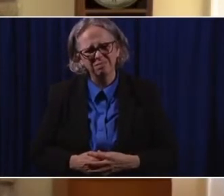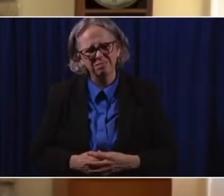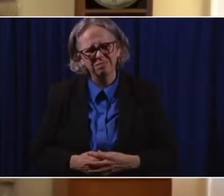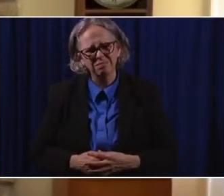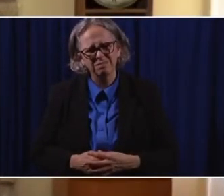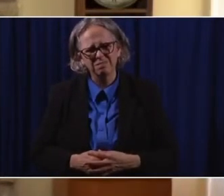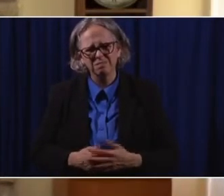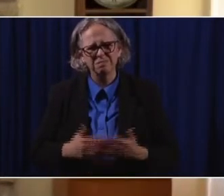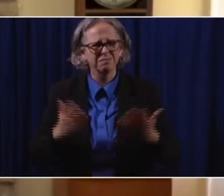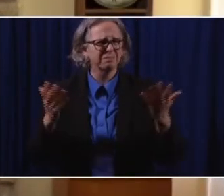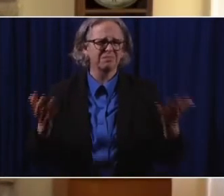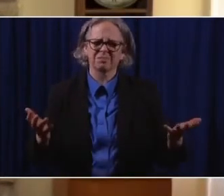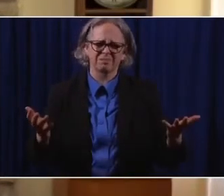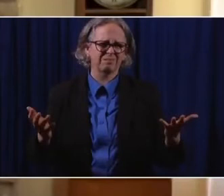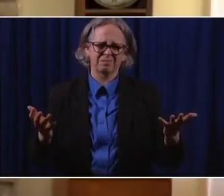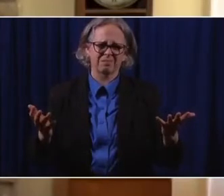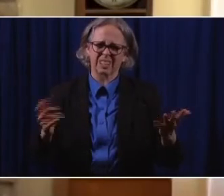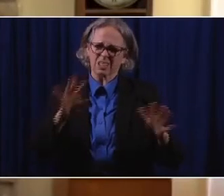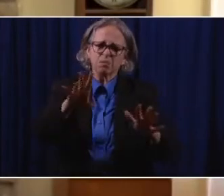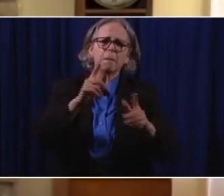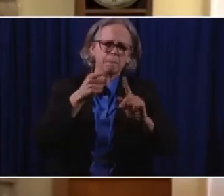we move forward.